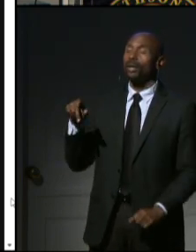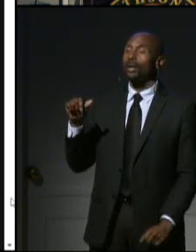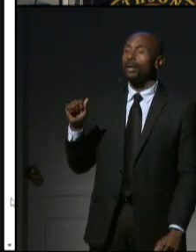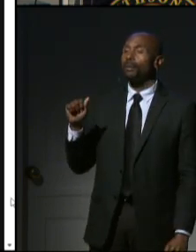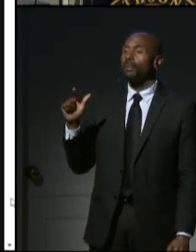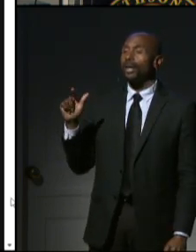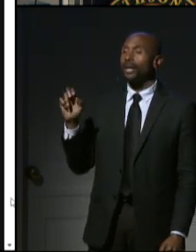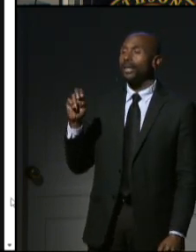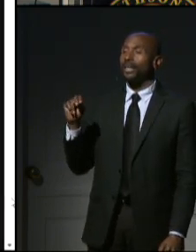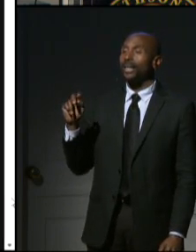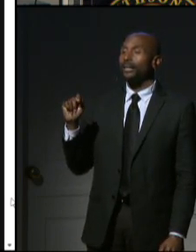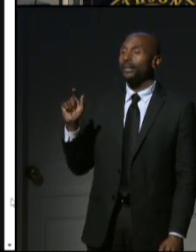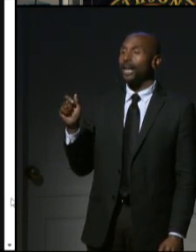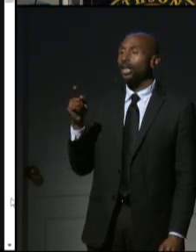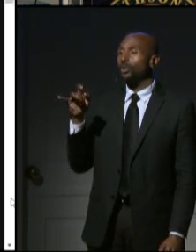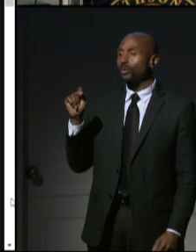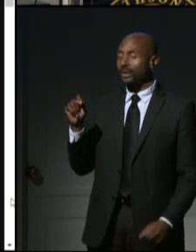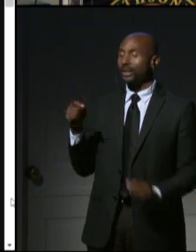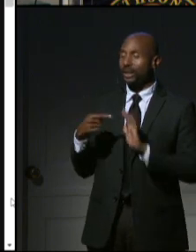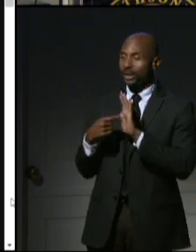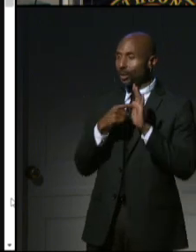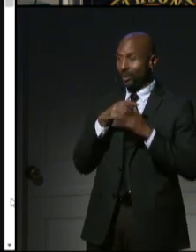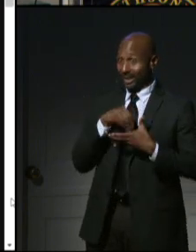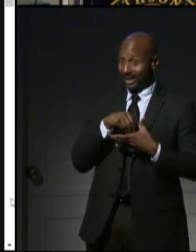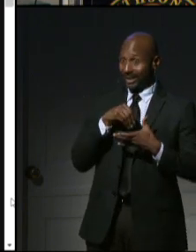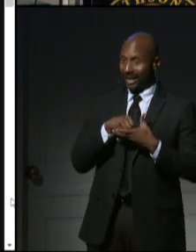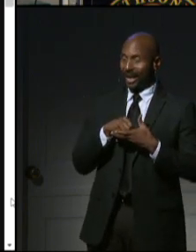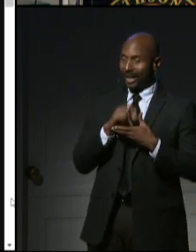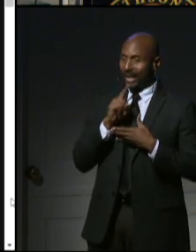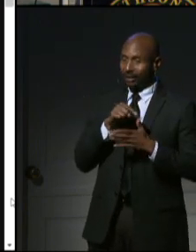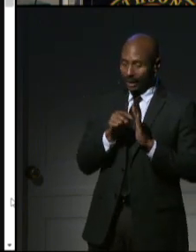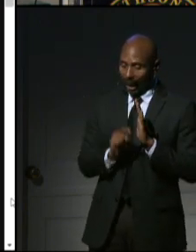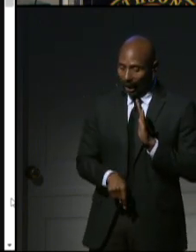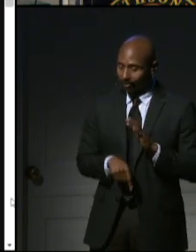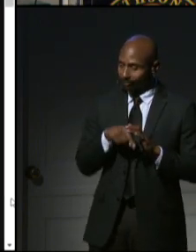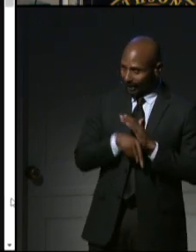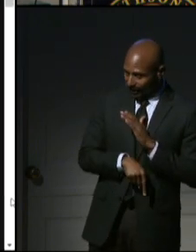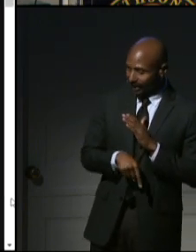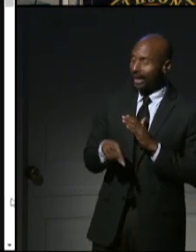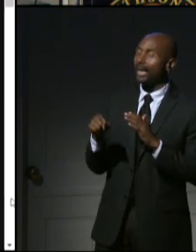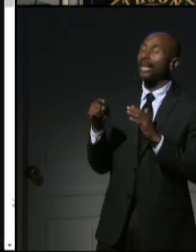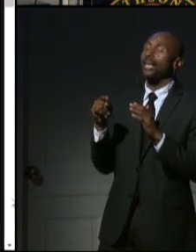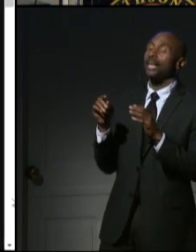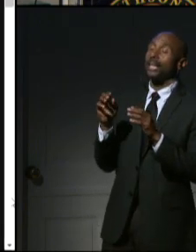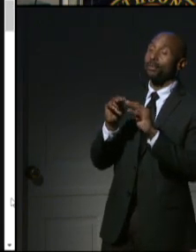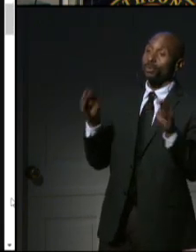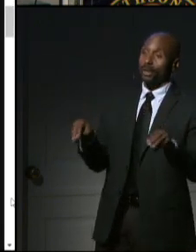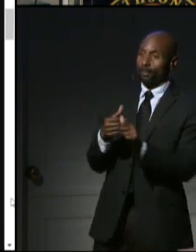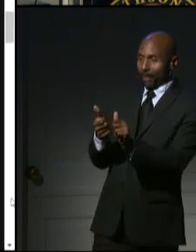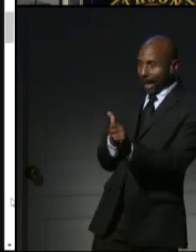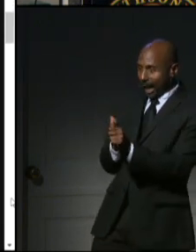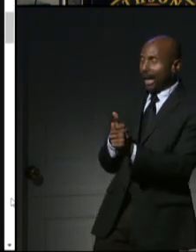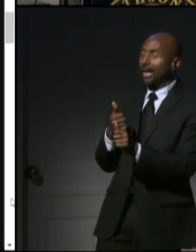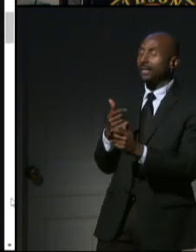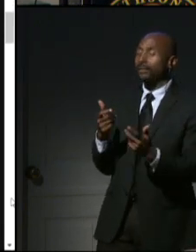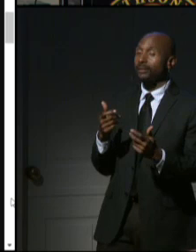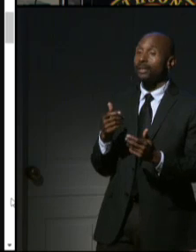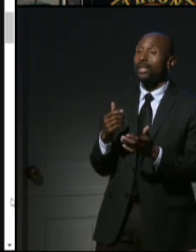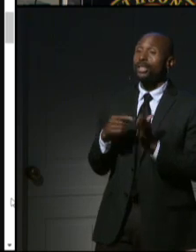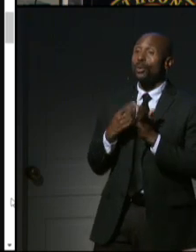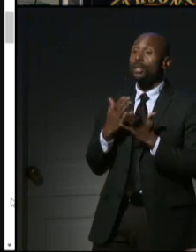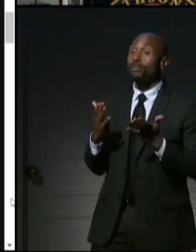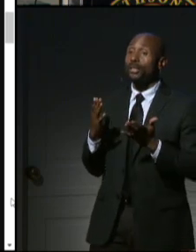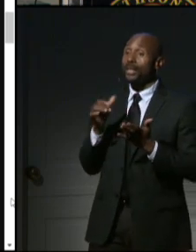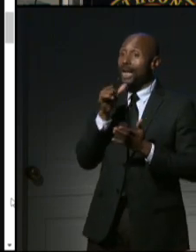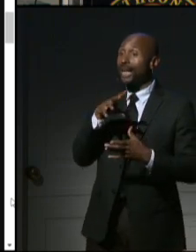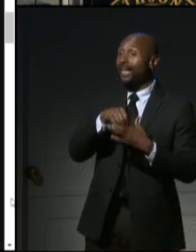paleontologist just take us around the innards of the museum and show us some things that would not be in the new fossil hall. This was about 9 months